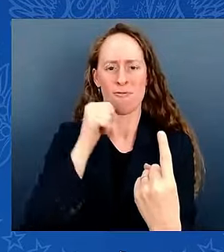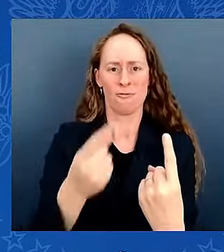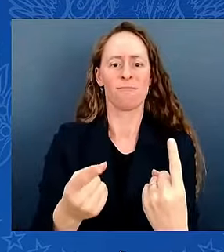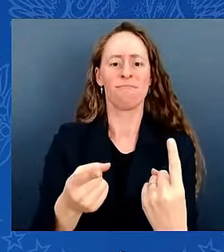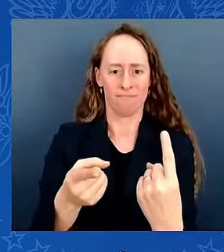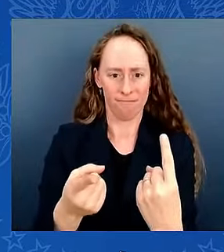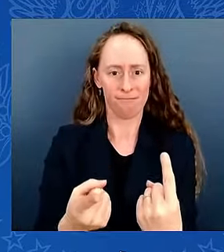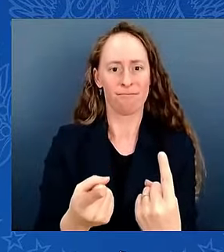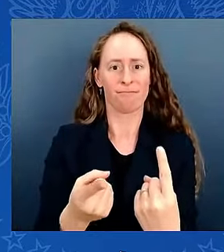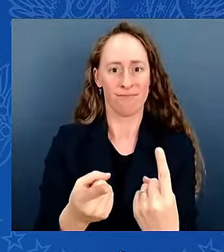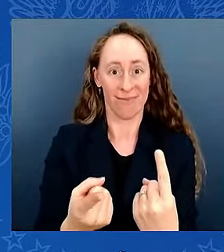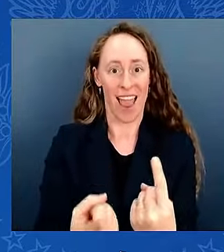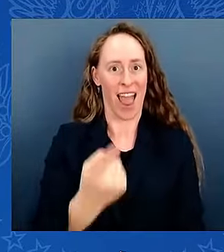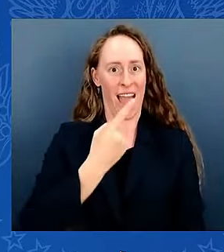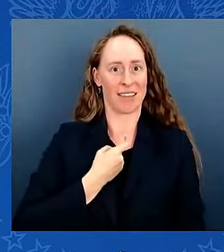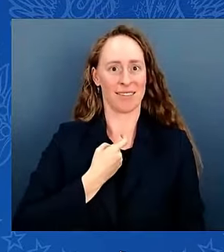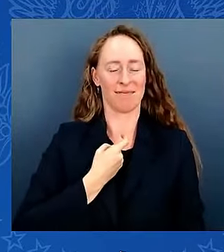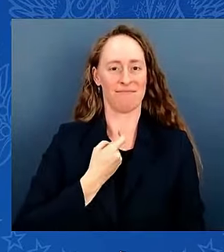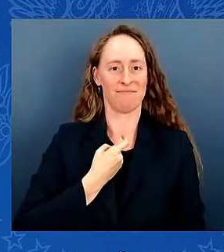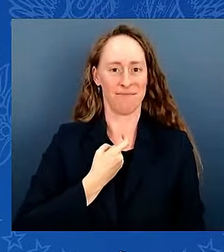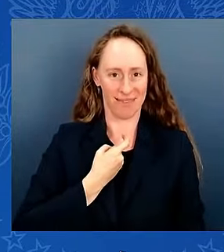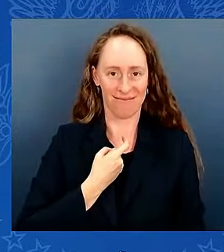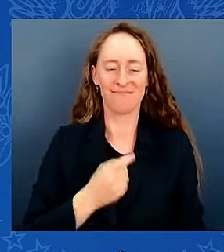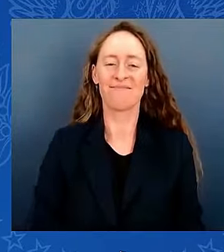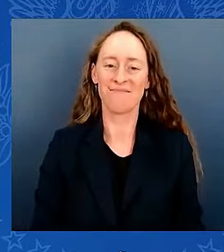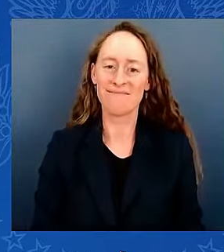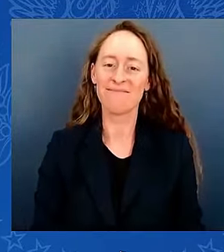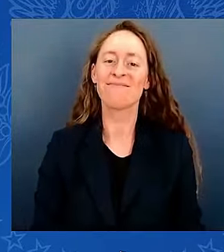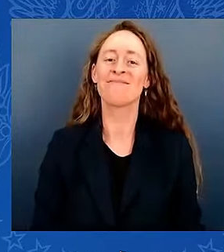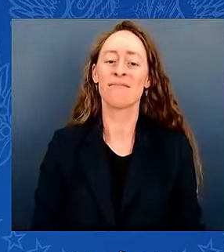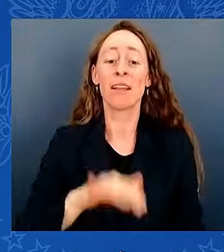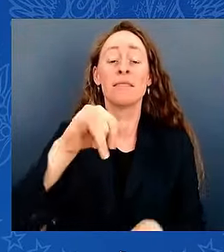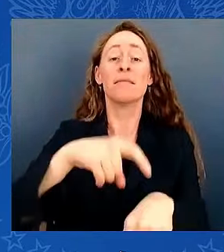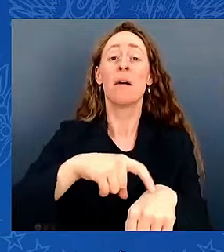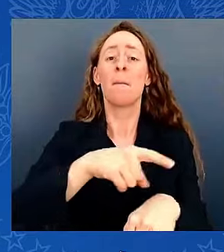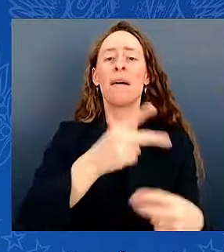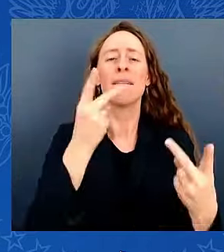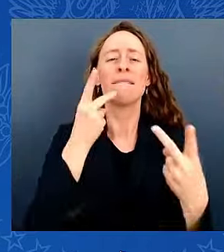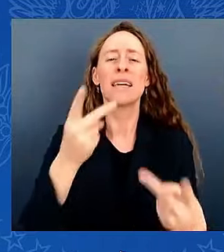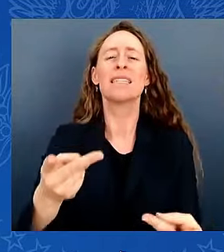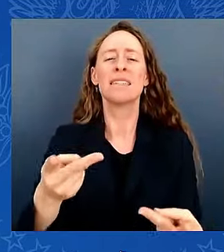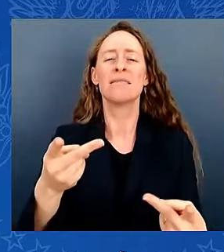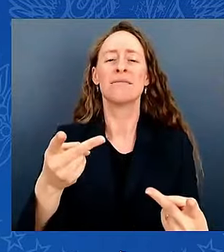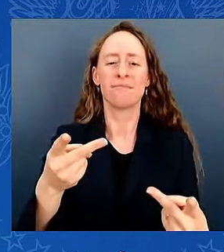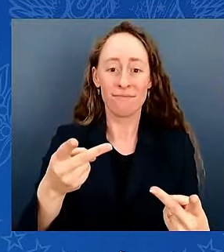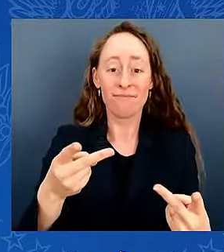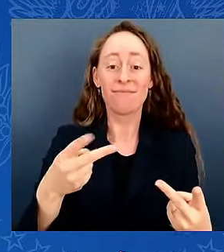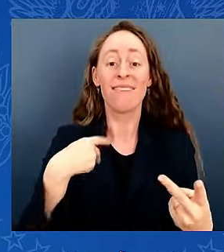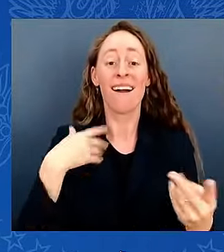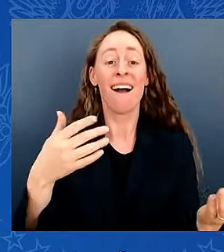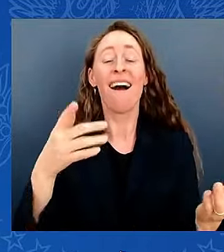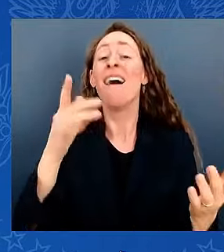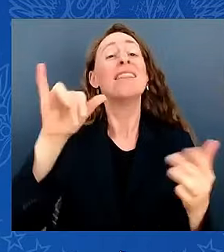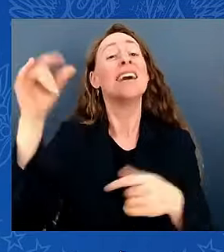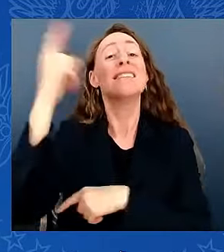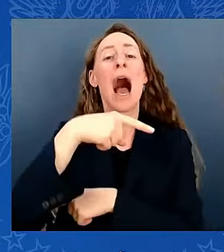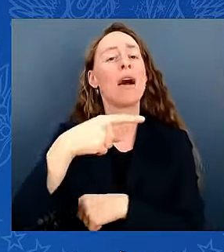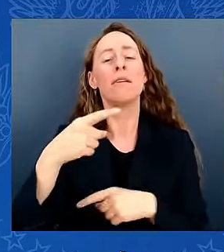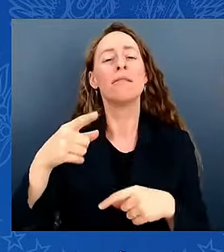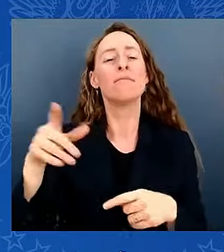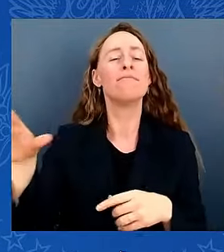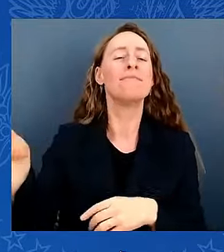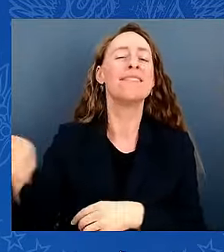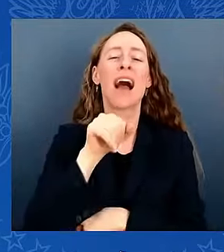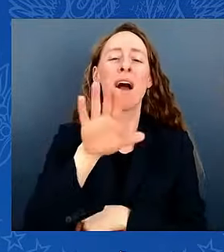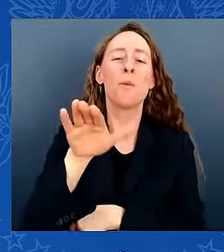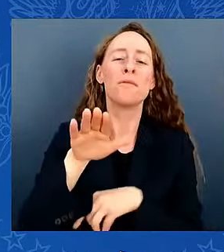to take questions for me in the briefing room, and it was Take Your Child to Work Day. I could tell she was a little nervous, but she